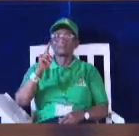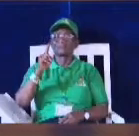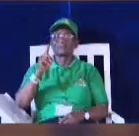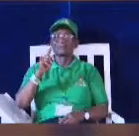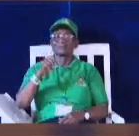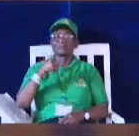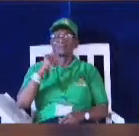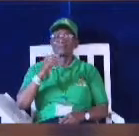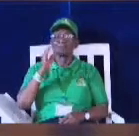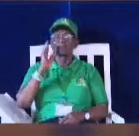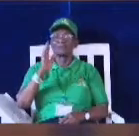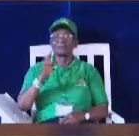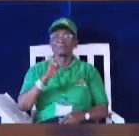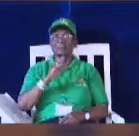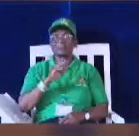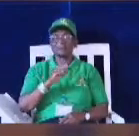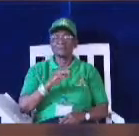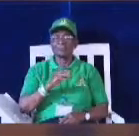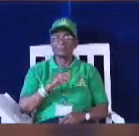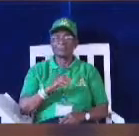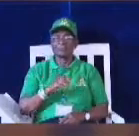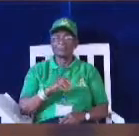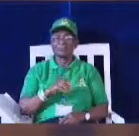who will be healed